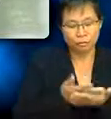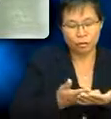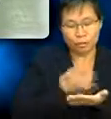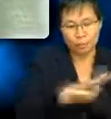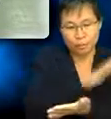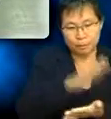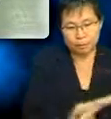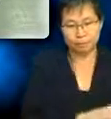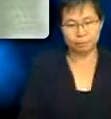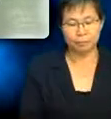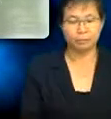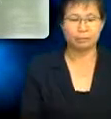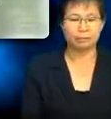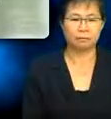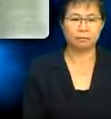filter paper,